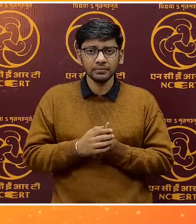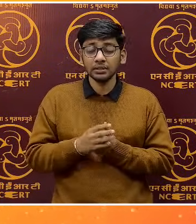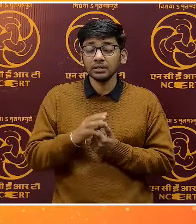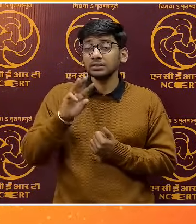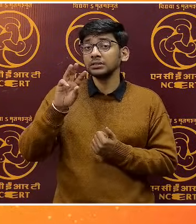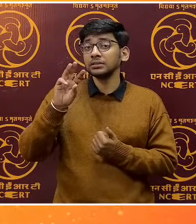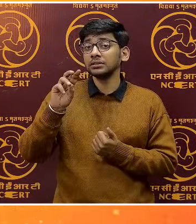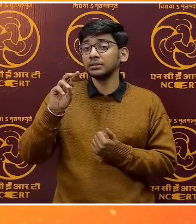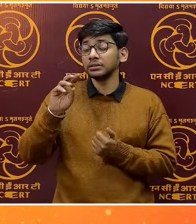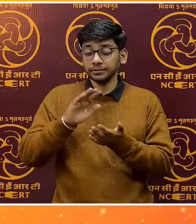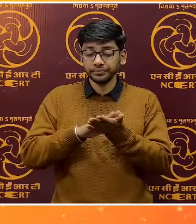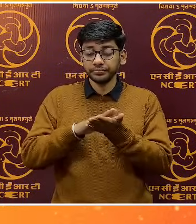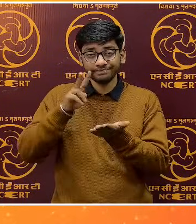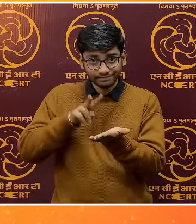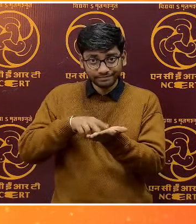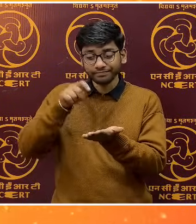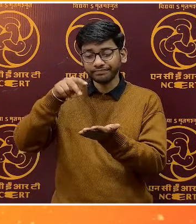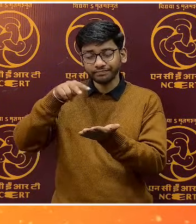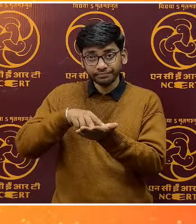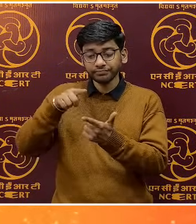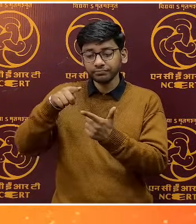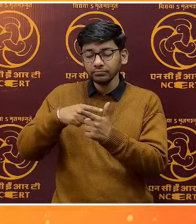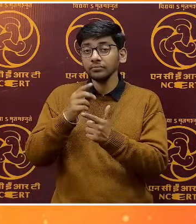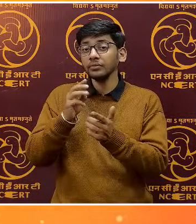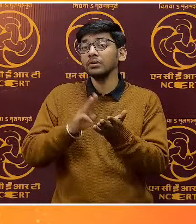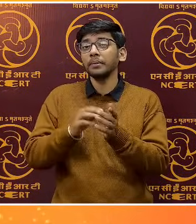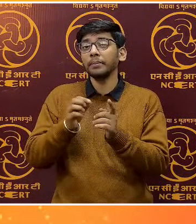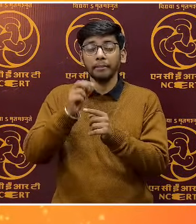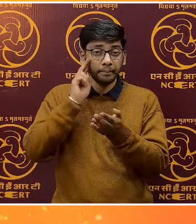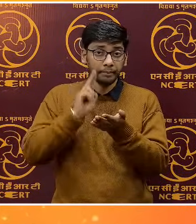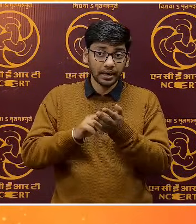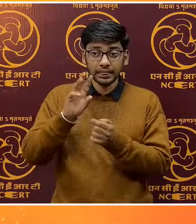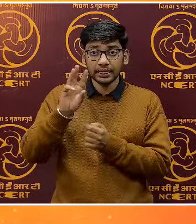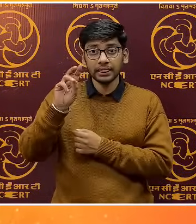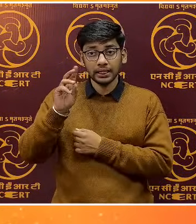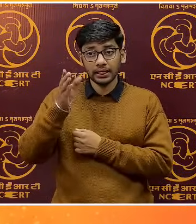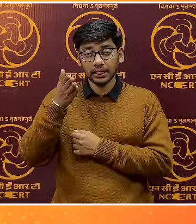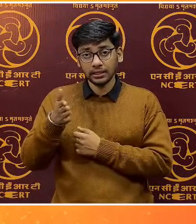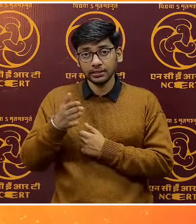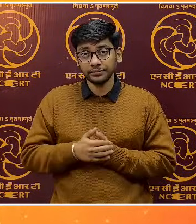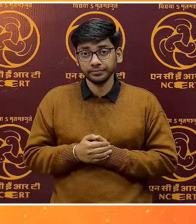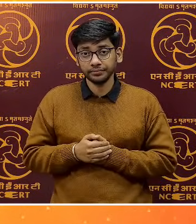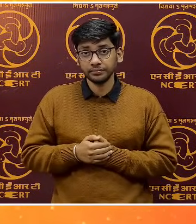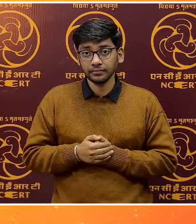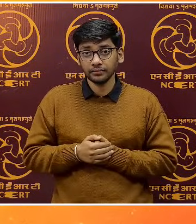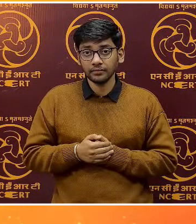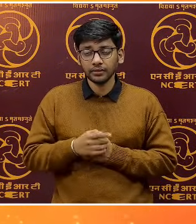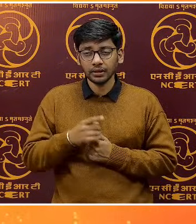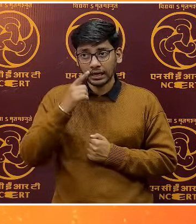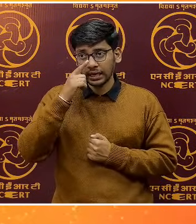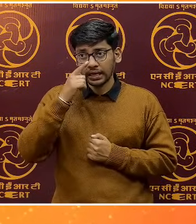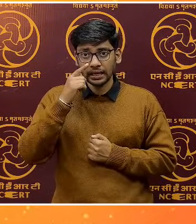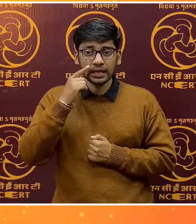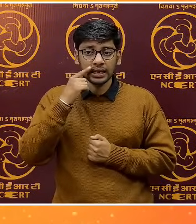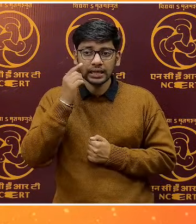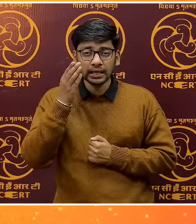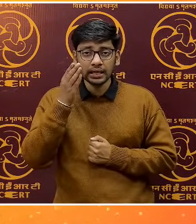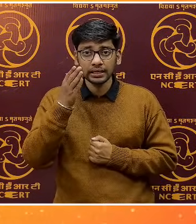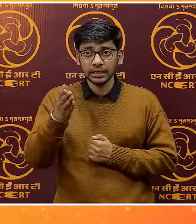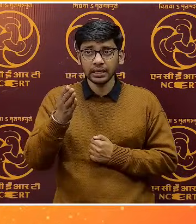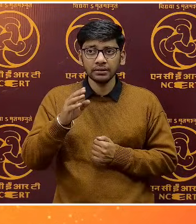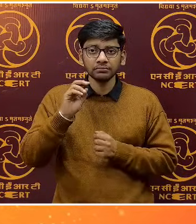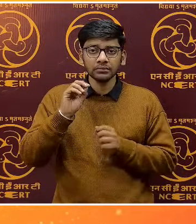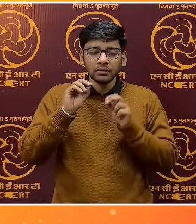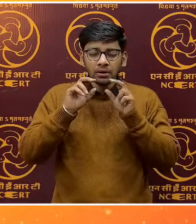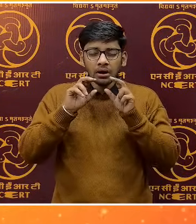girl, one yes, is- is jumping. She is jumping. Next, he is yawning, That right? has to